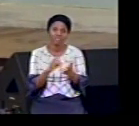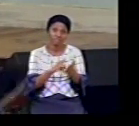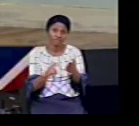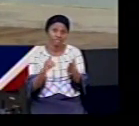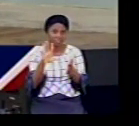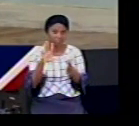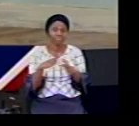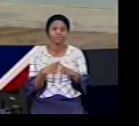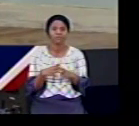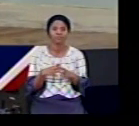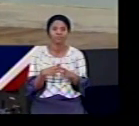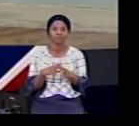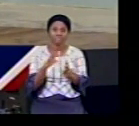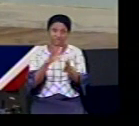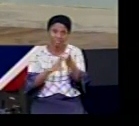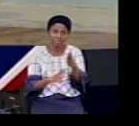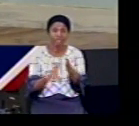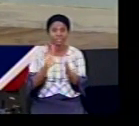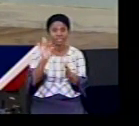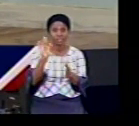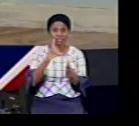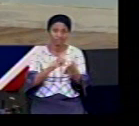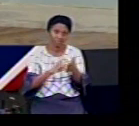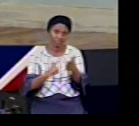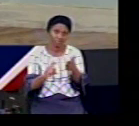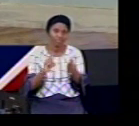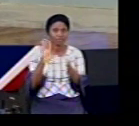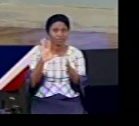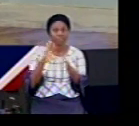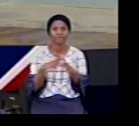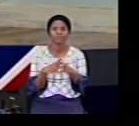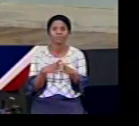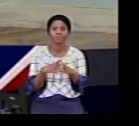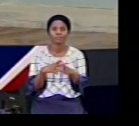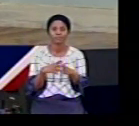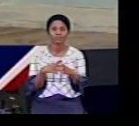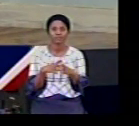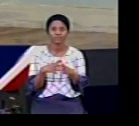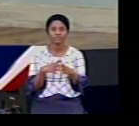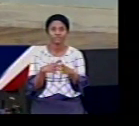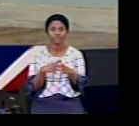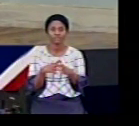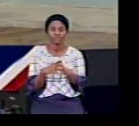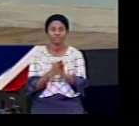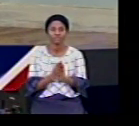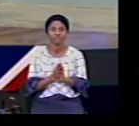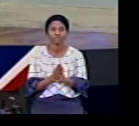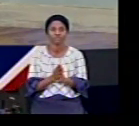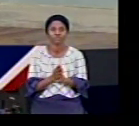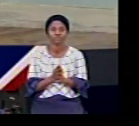5. Matthew chapter 8, reading from verse 5.